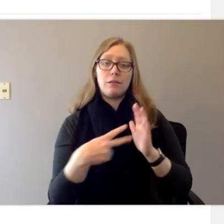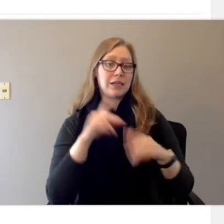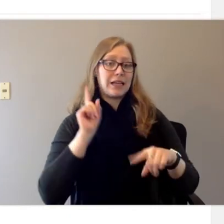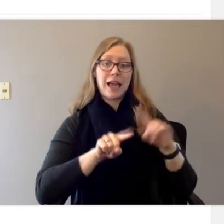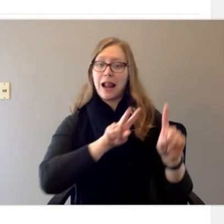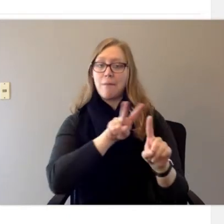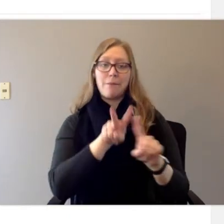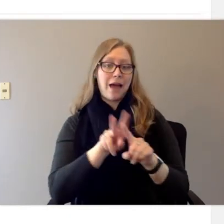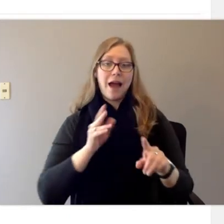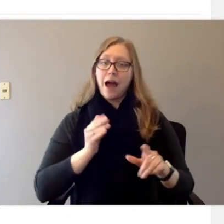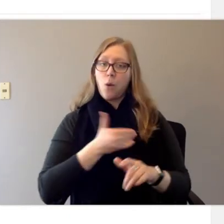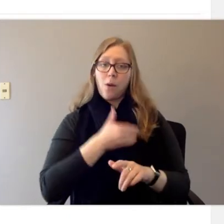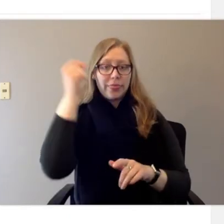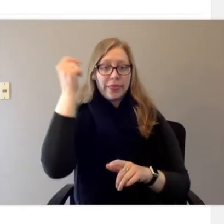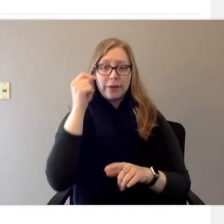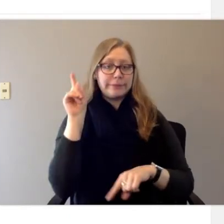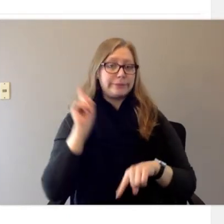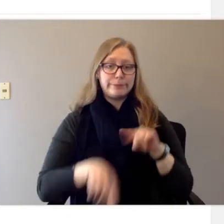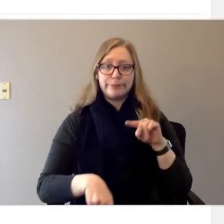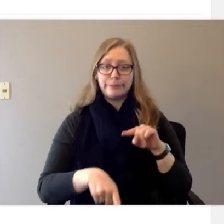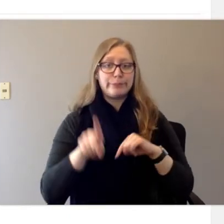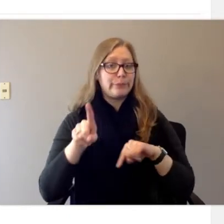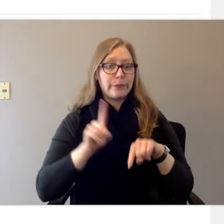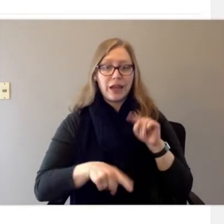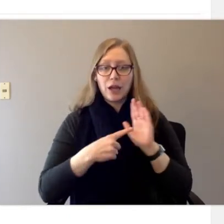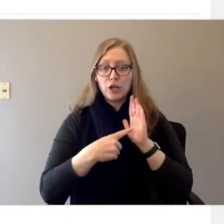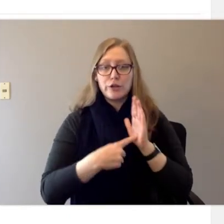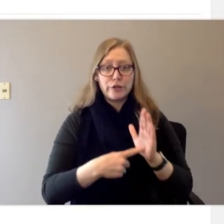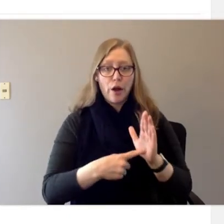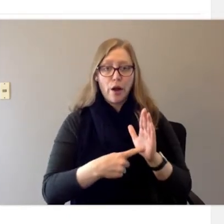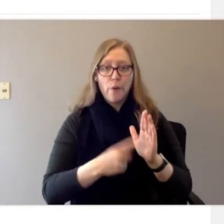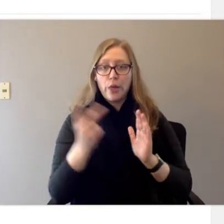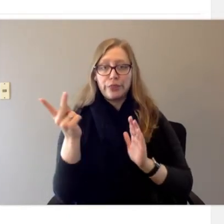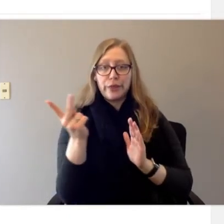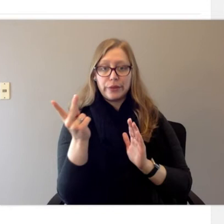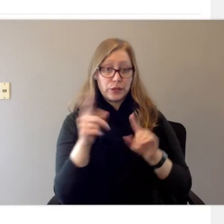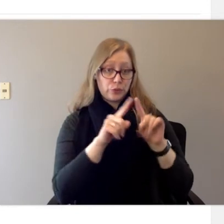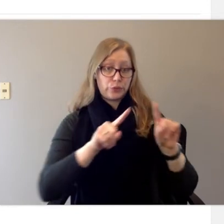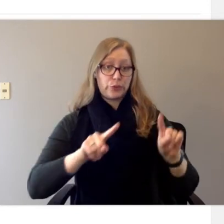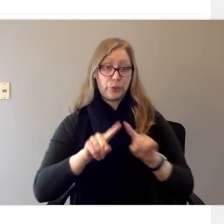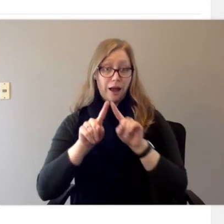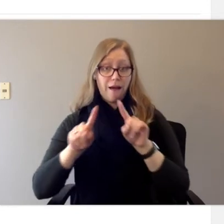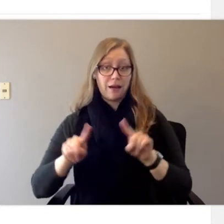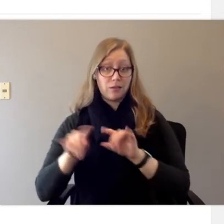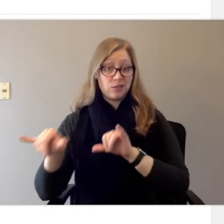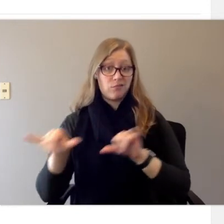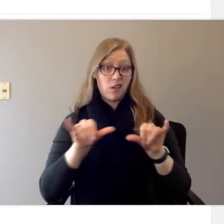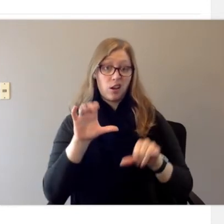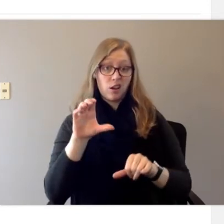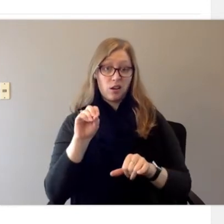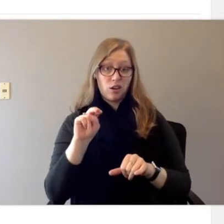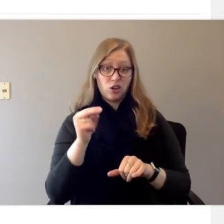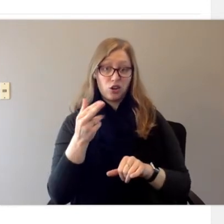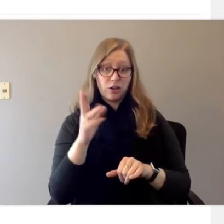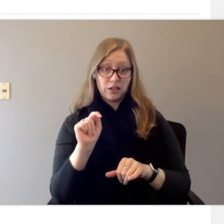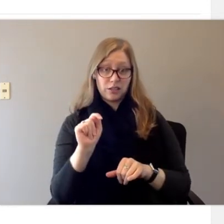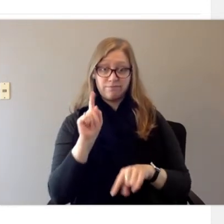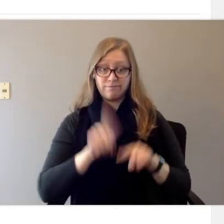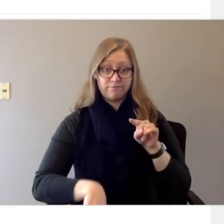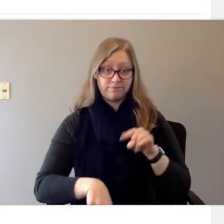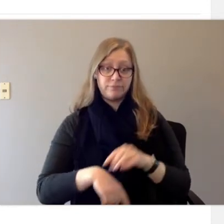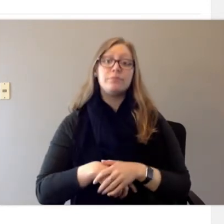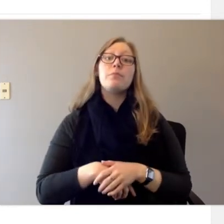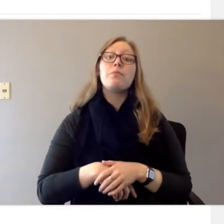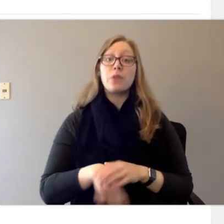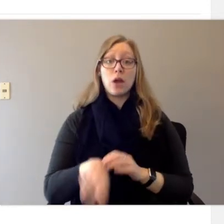So these are, we cannot show that these are congruent triangles. Okay, problem 2. So if we look at